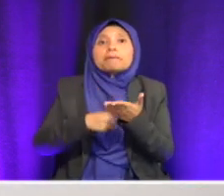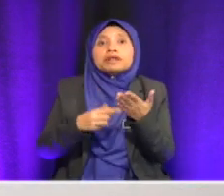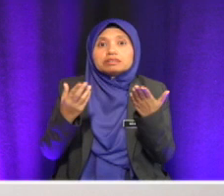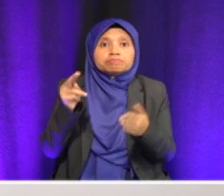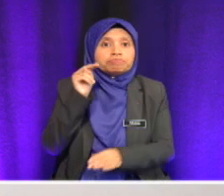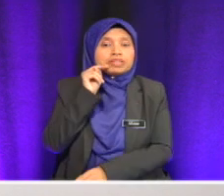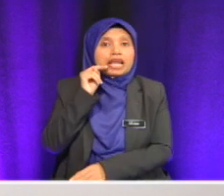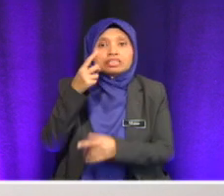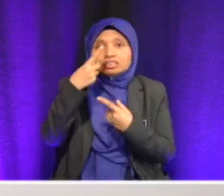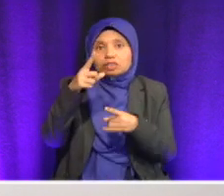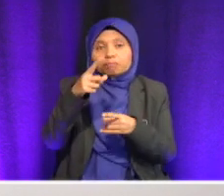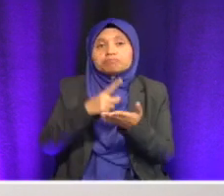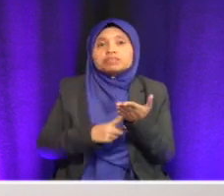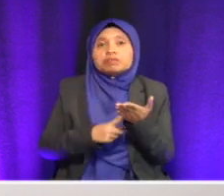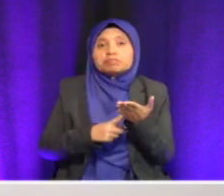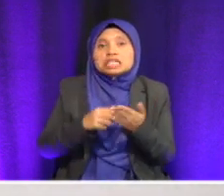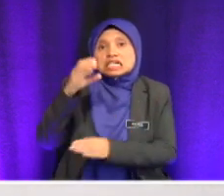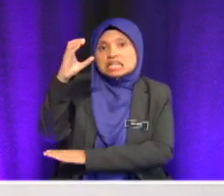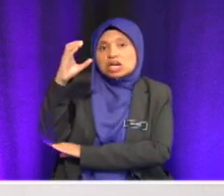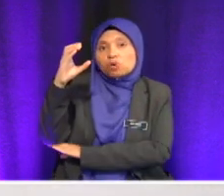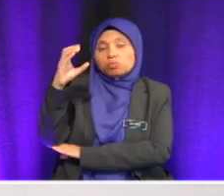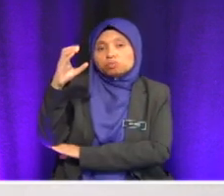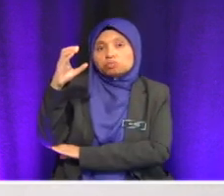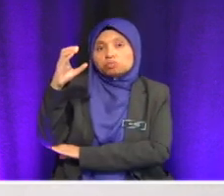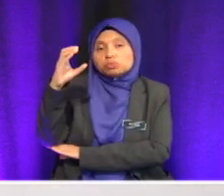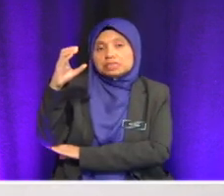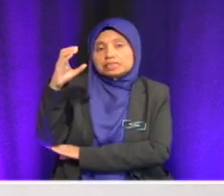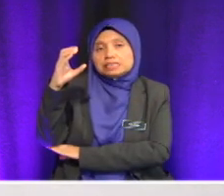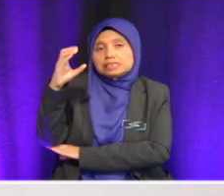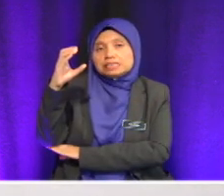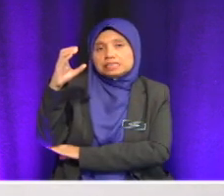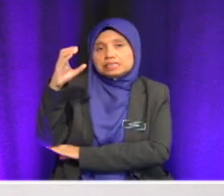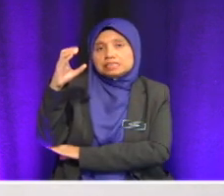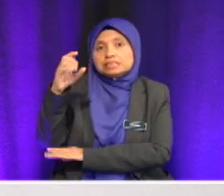It is related to crow. What about the rest of you? Can you please share your answer with me?